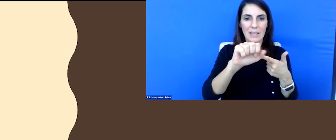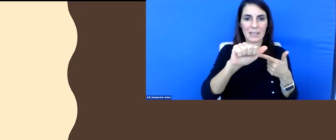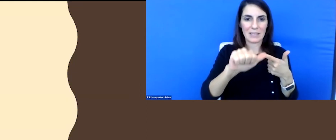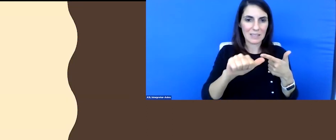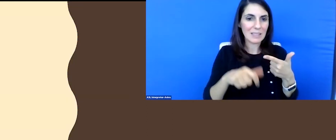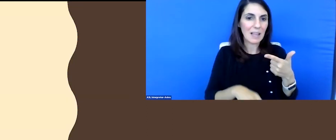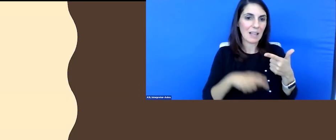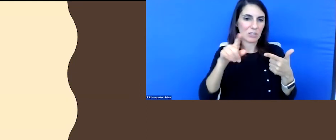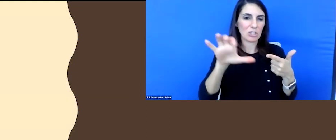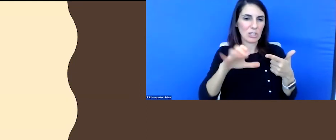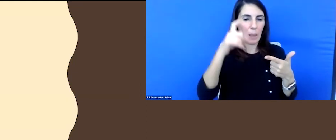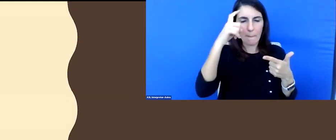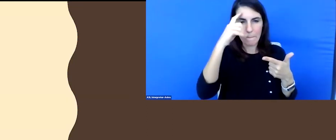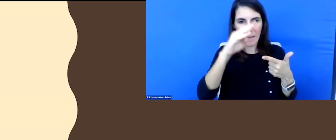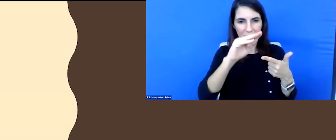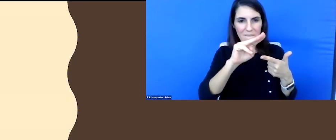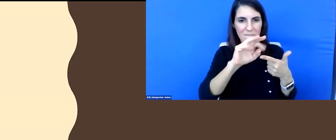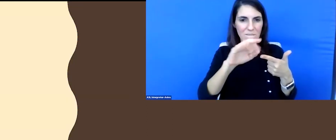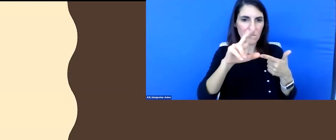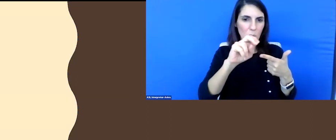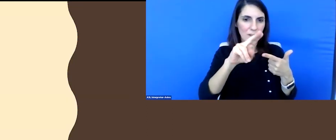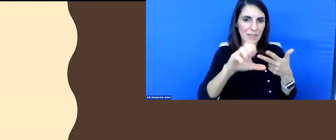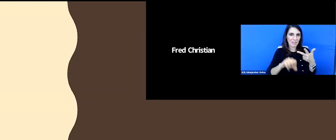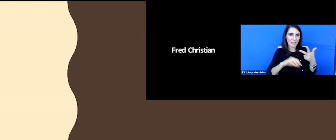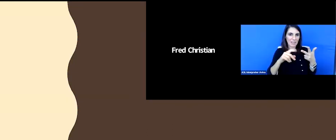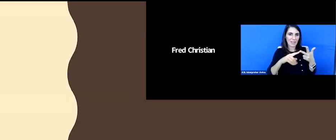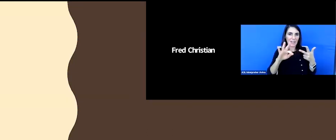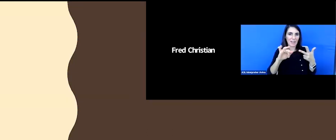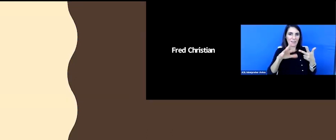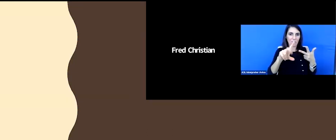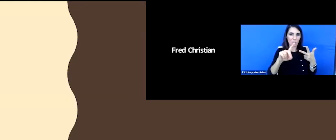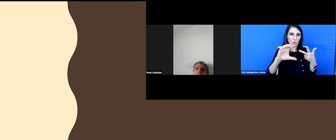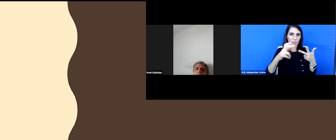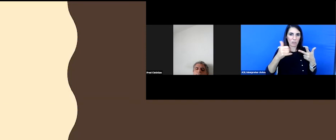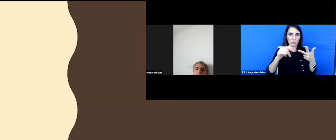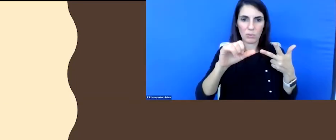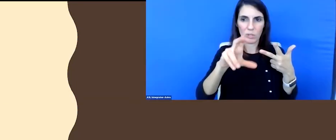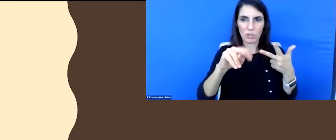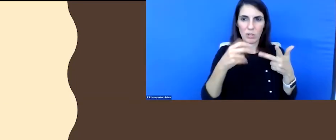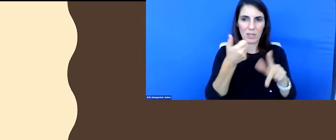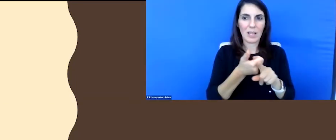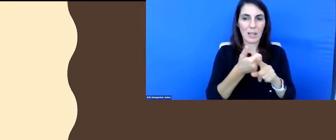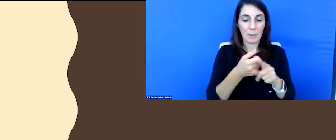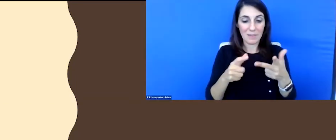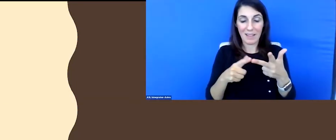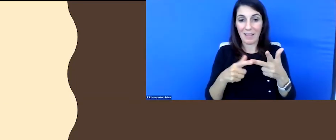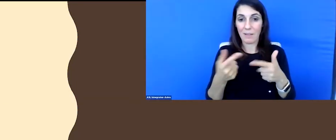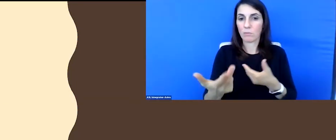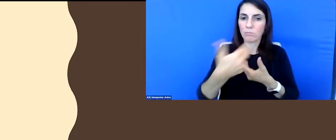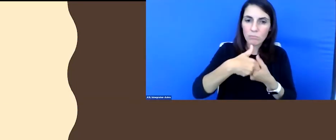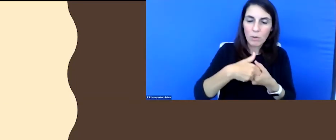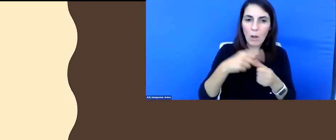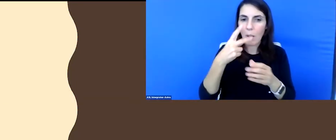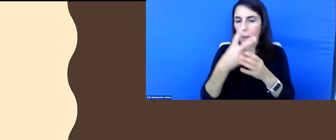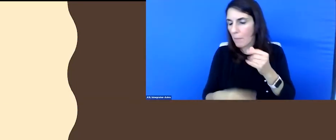our 3rd project advisor is Fred Christian, who's been participating both in the discussion and